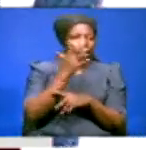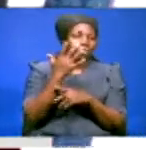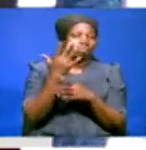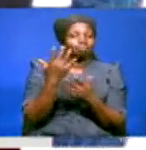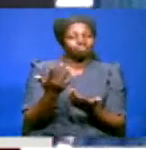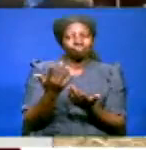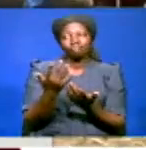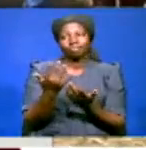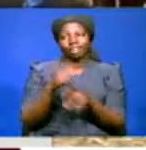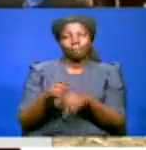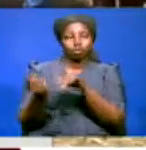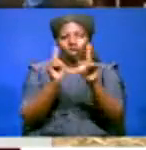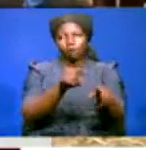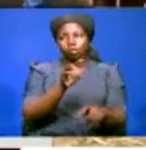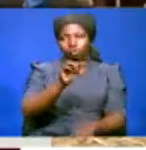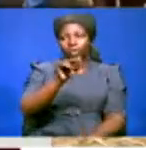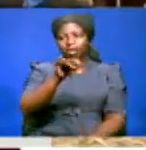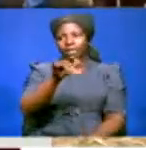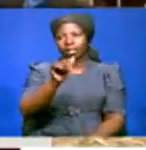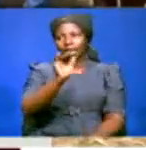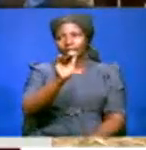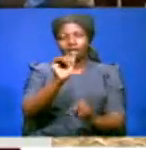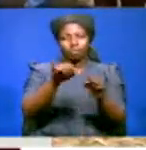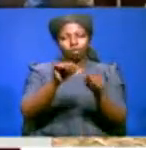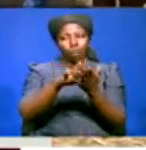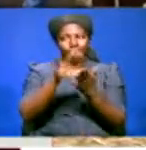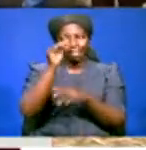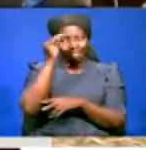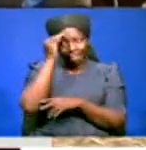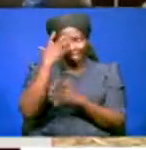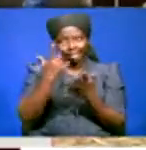ulize ni kosi gani unaweza fanya. Frederick Parsayo, Lunchtime News.